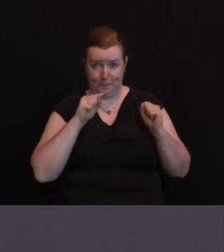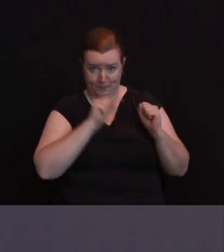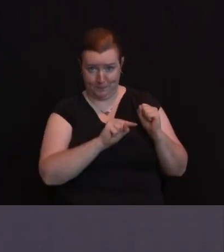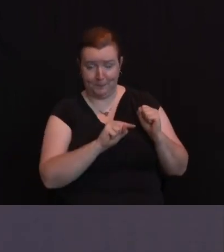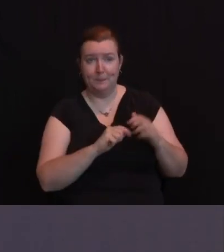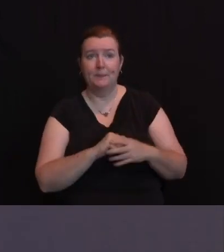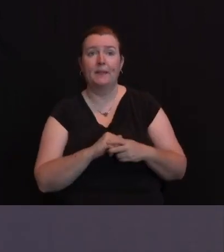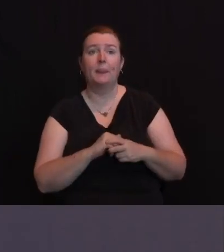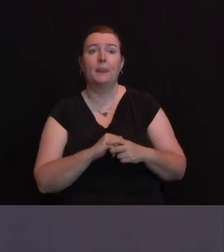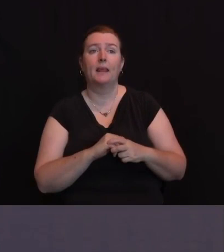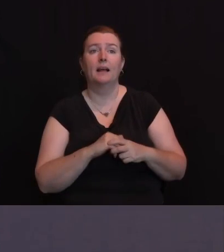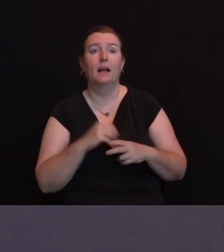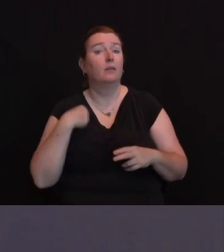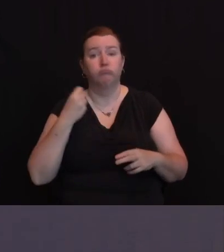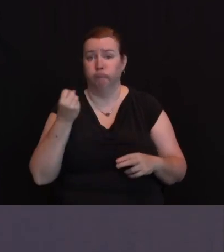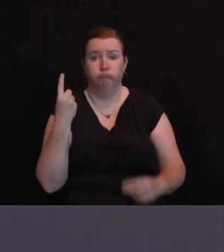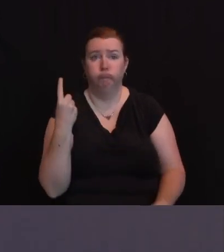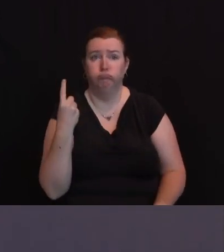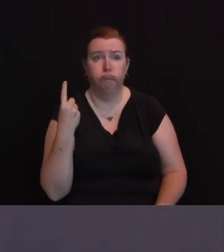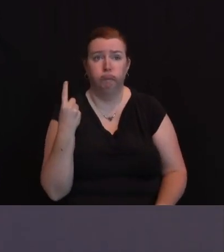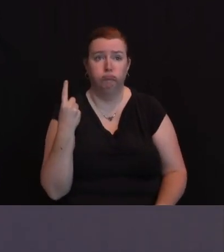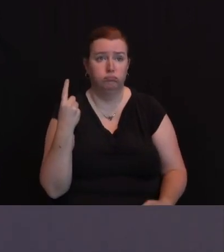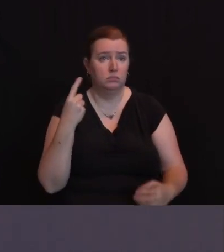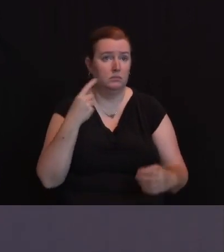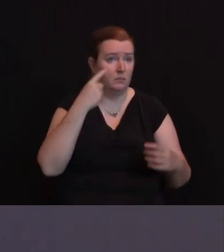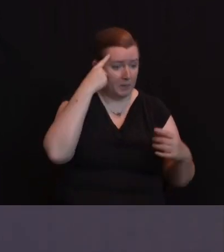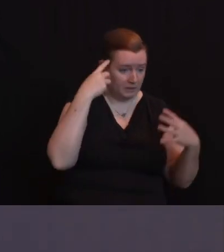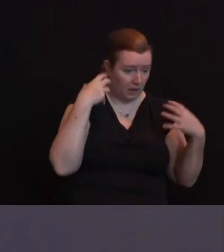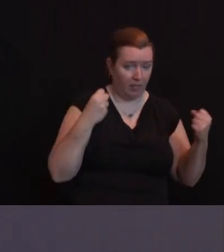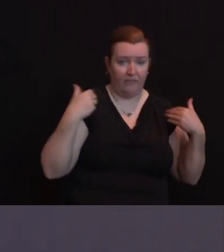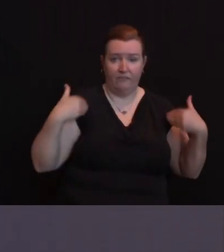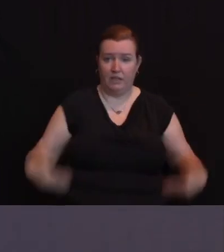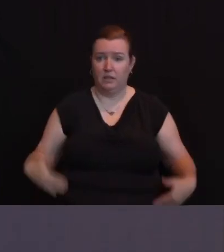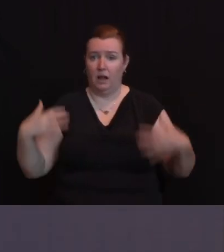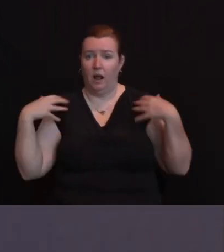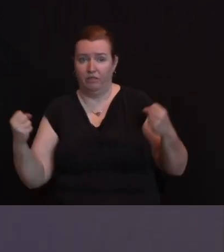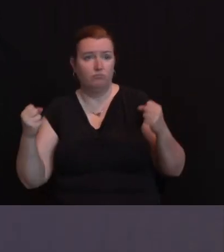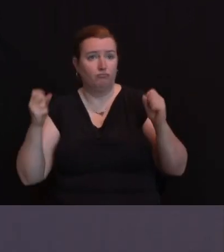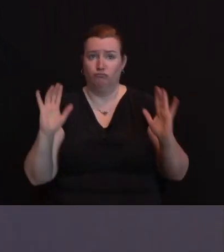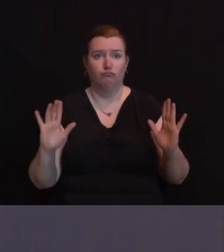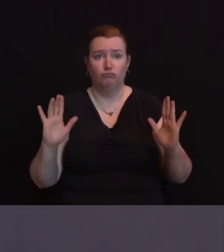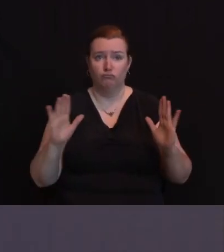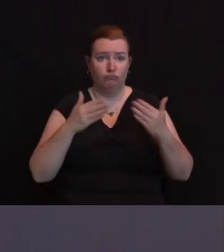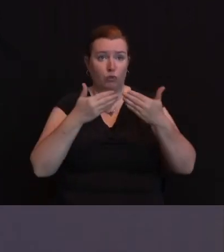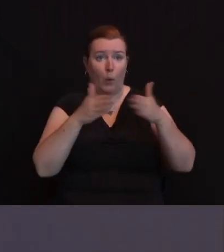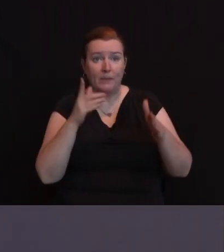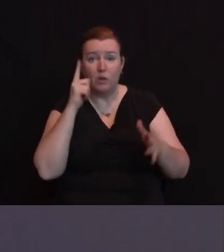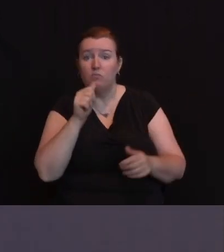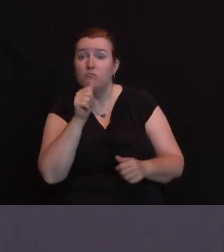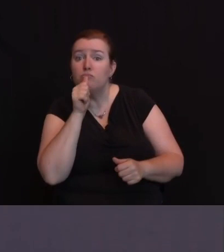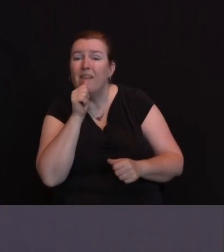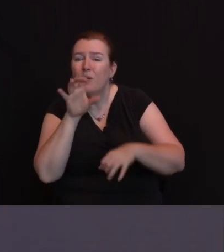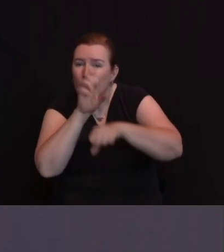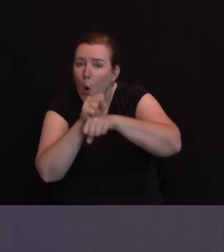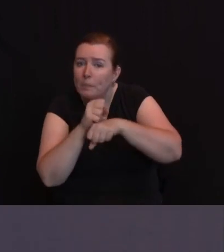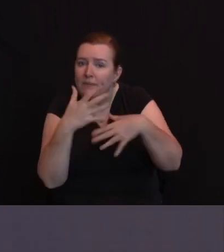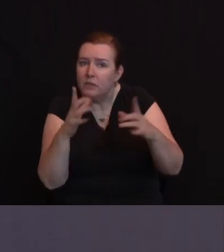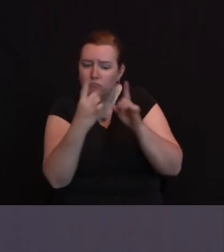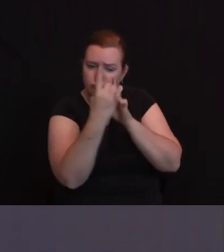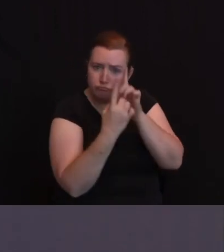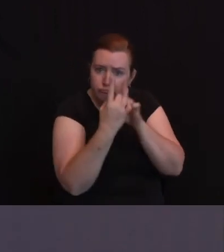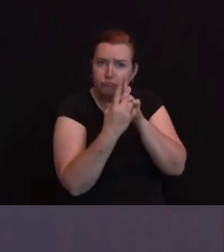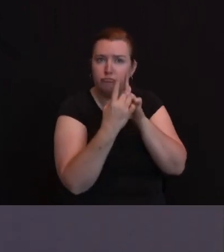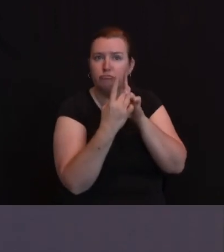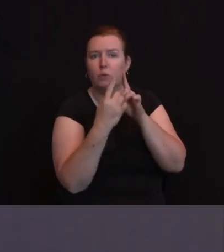Completely get it. It's mental and physical health. Get that. Remember, they are open and available for private appointments with either individuals or with bubbles, which